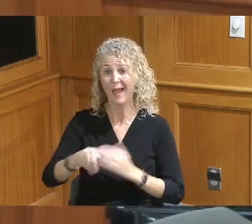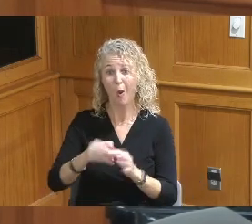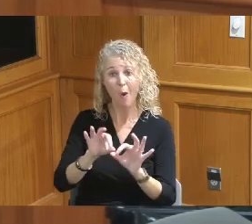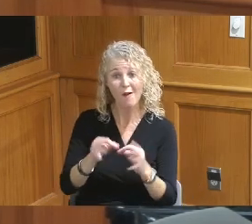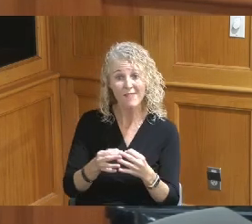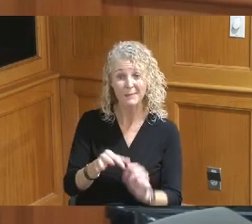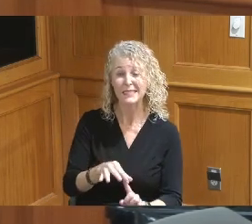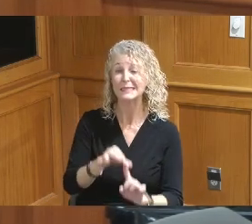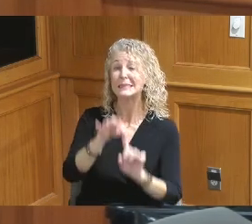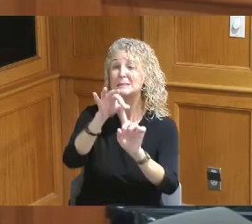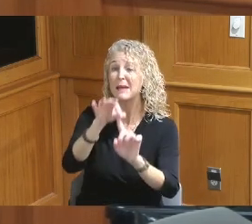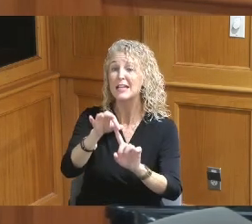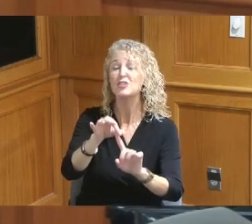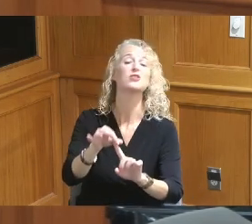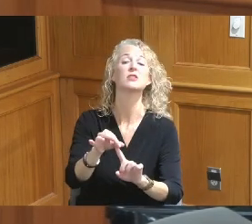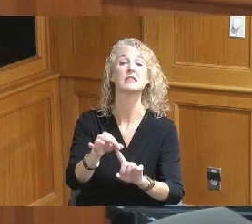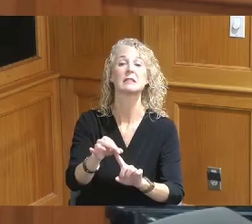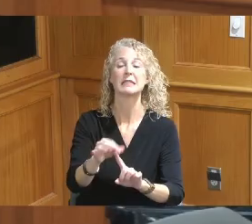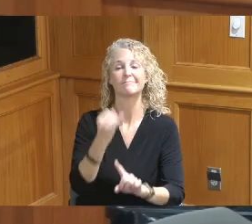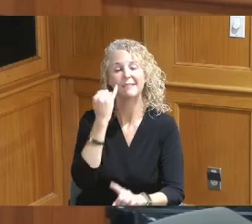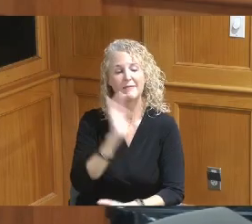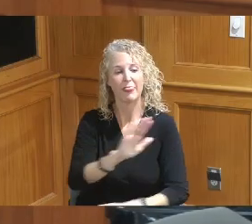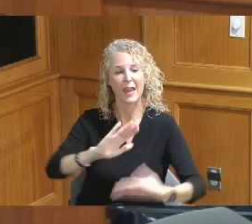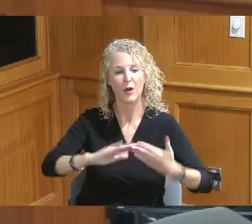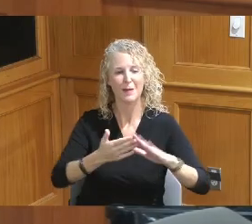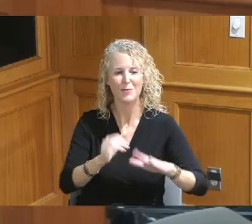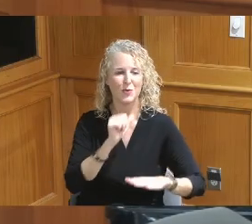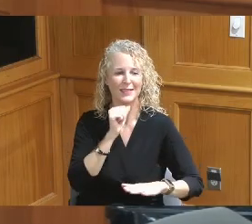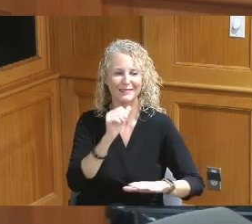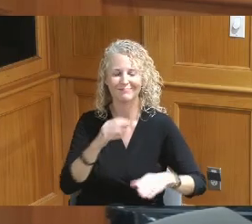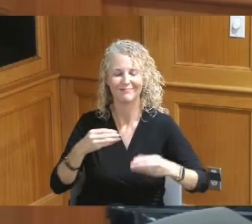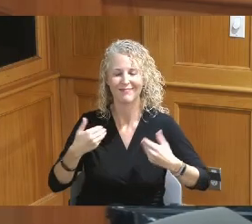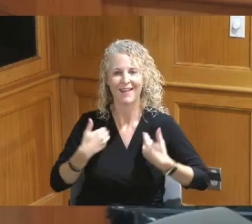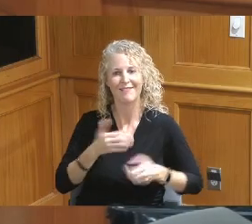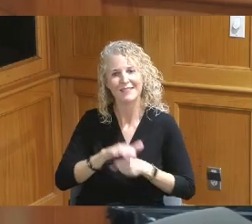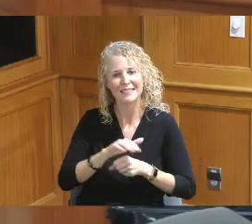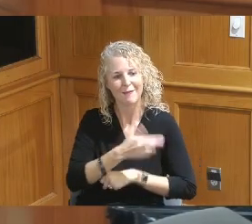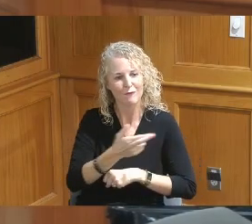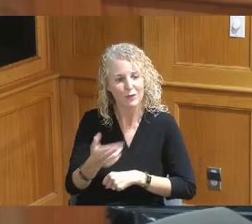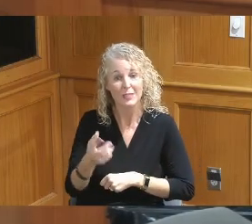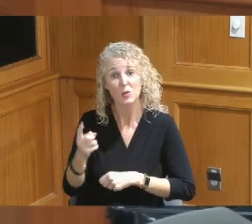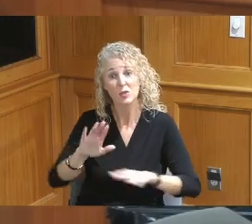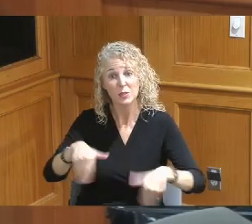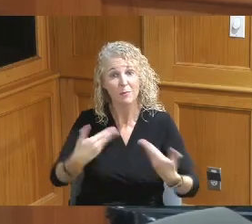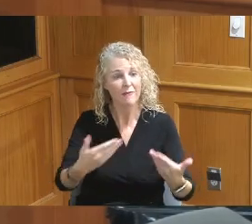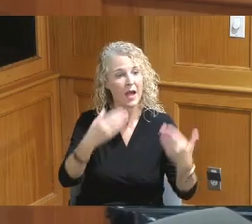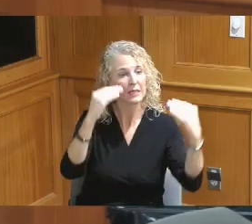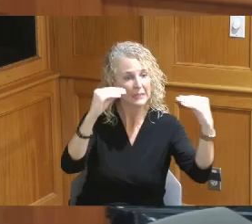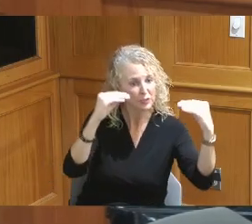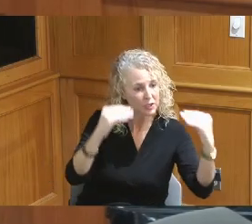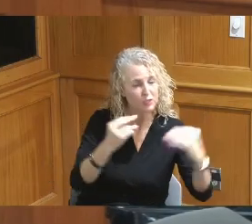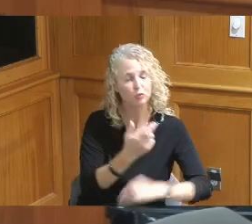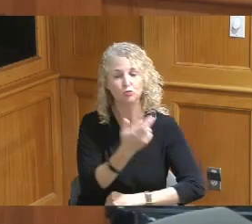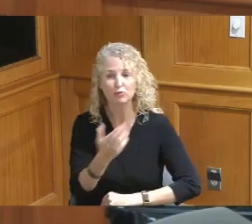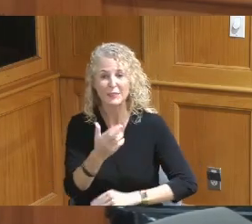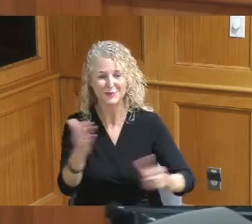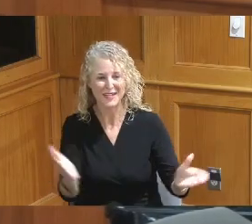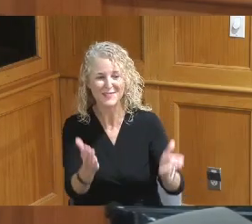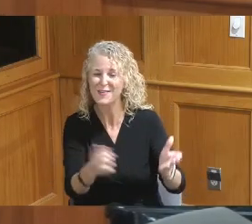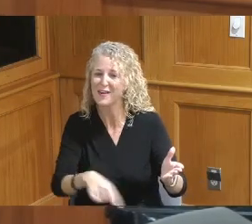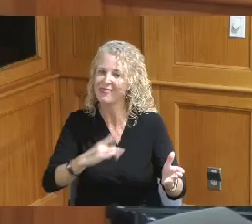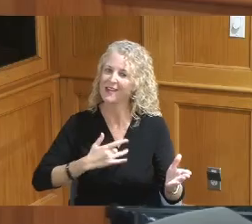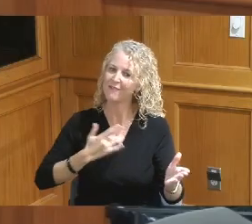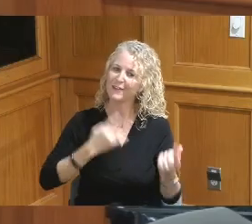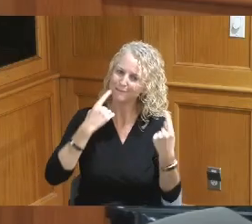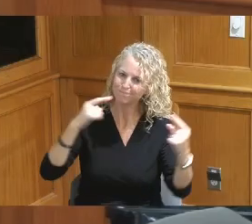families, especially those in underserved communities, receive the education, resources, and encouragement they need to